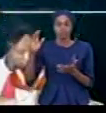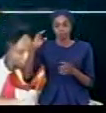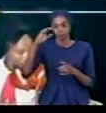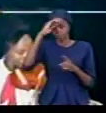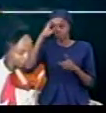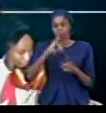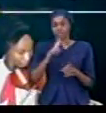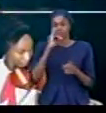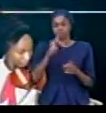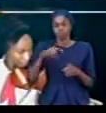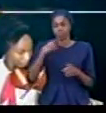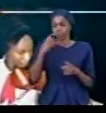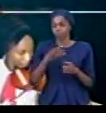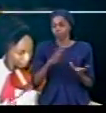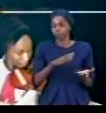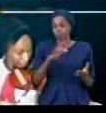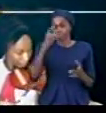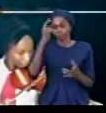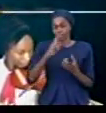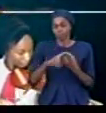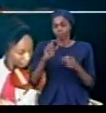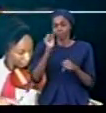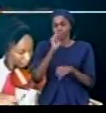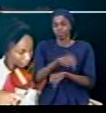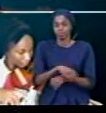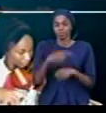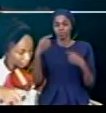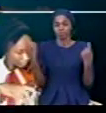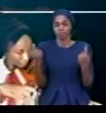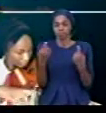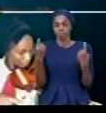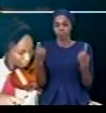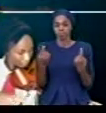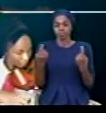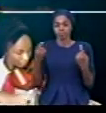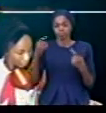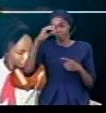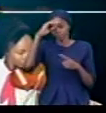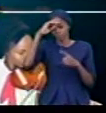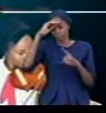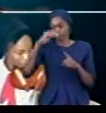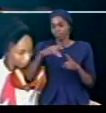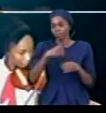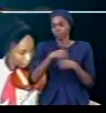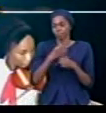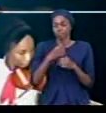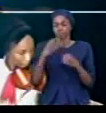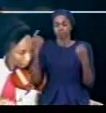Thank you.